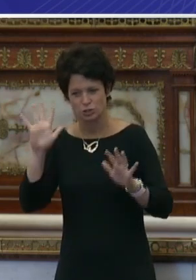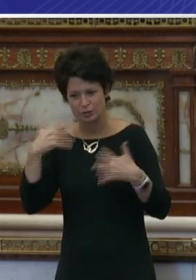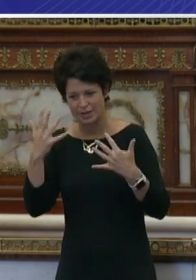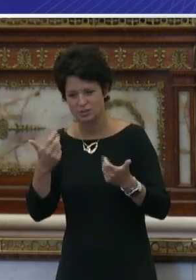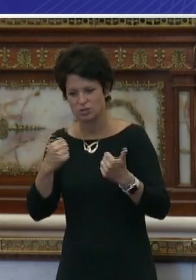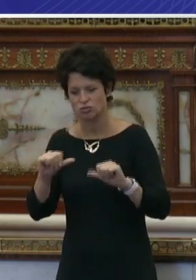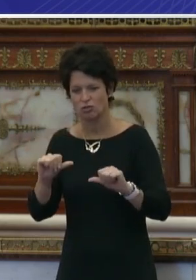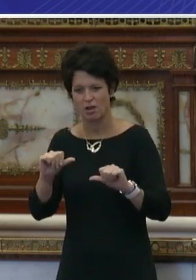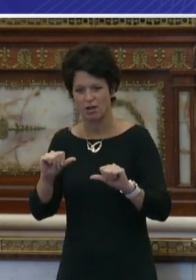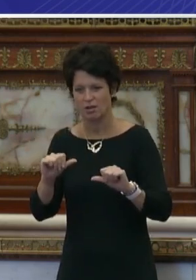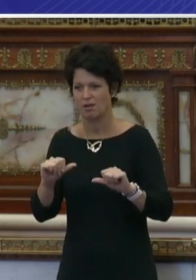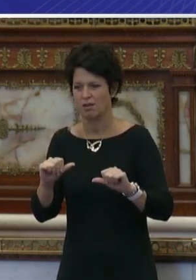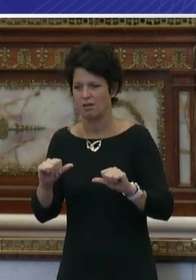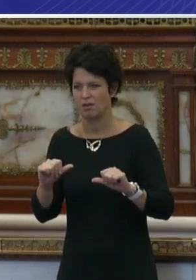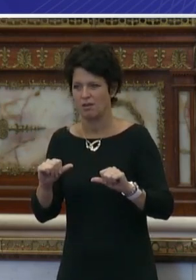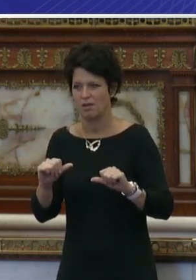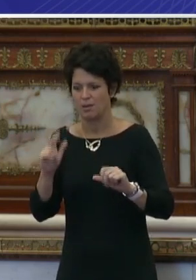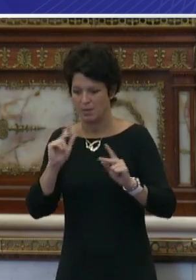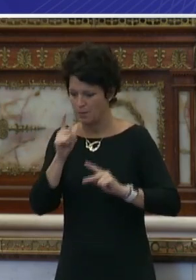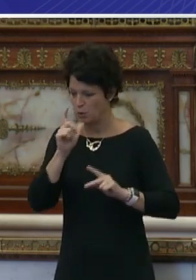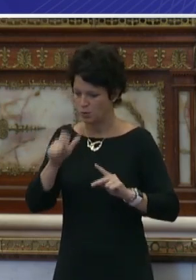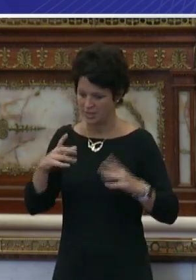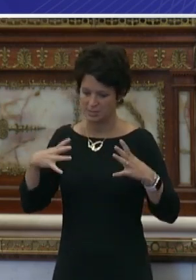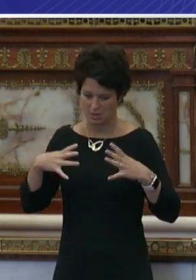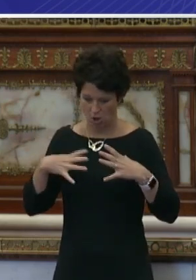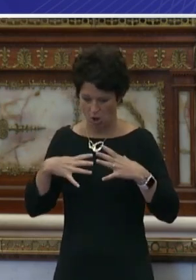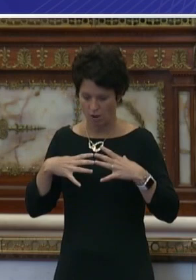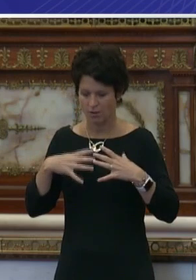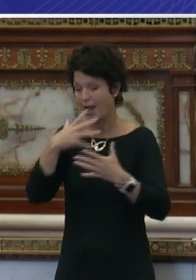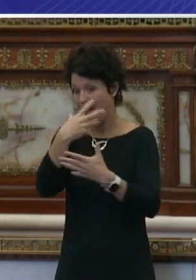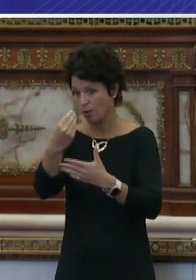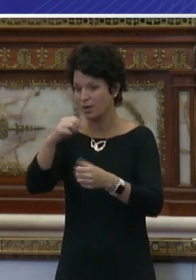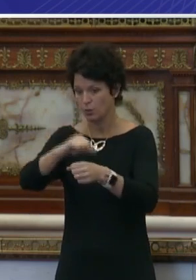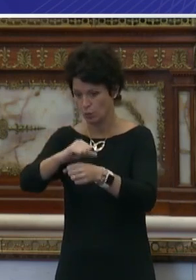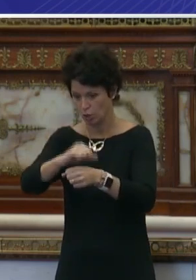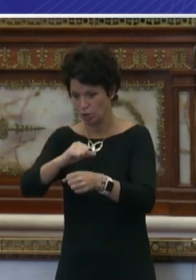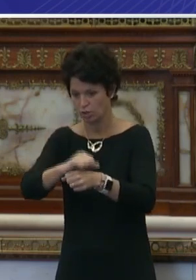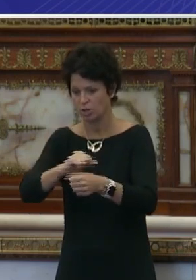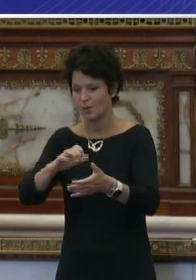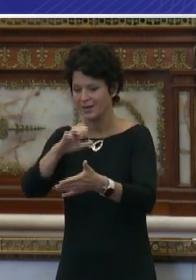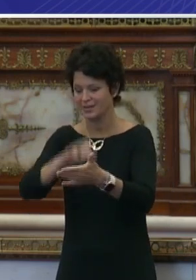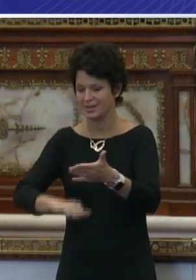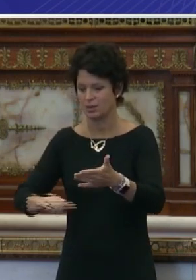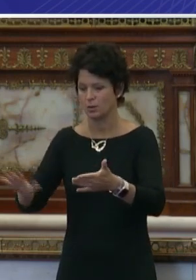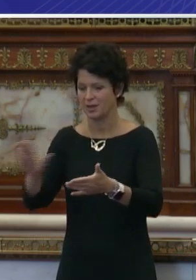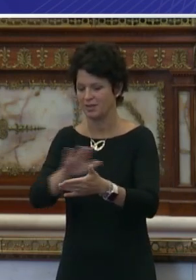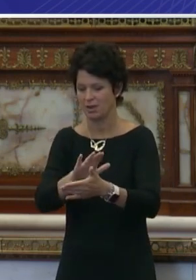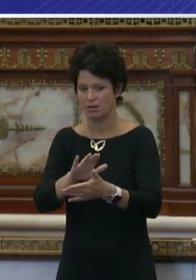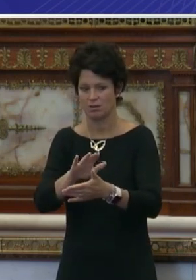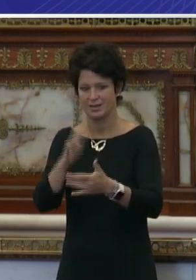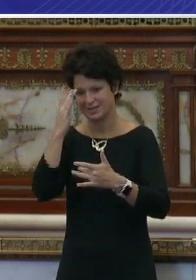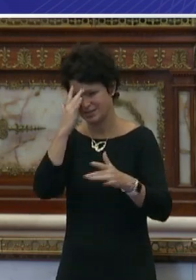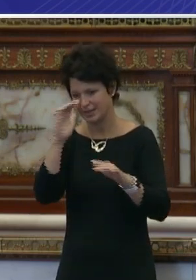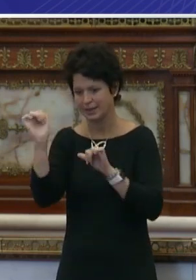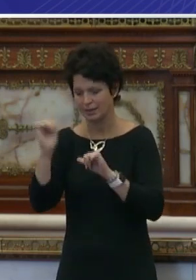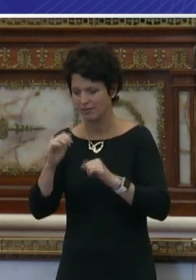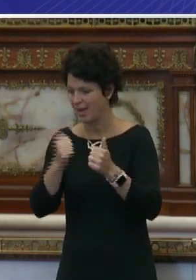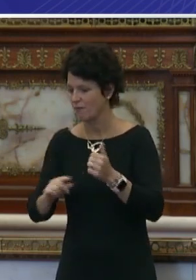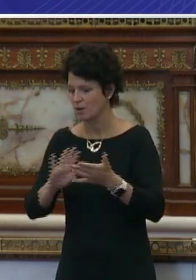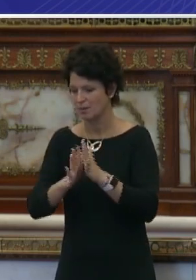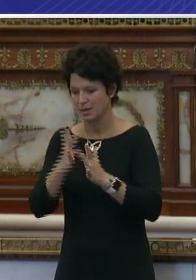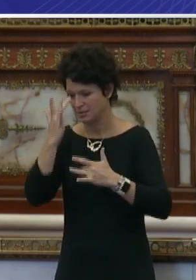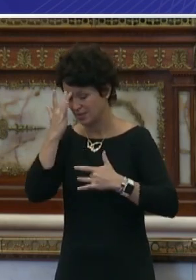away people who need to be out there in the workforce. You want to take away their sick days. If I get sick today